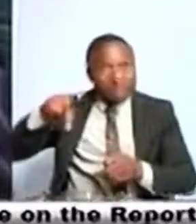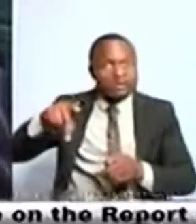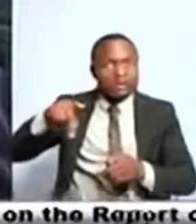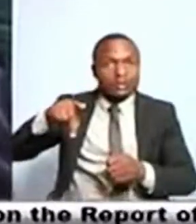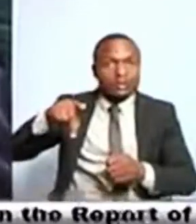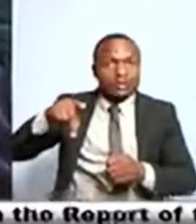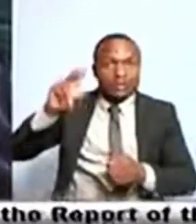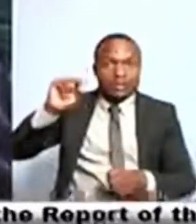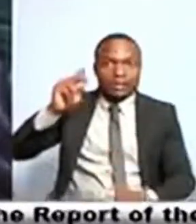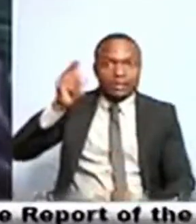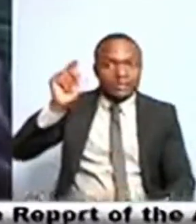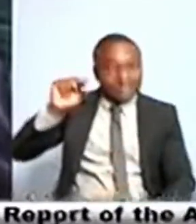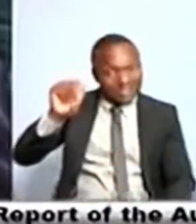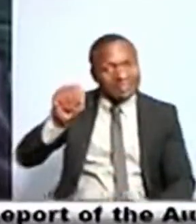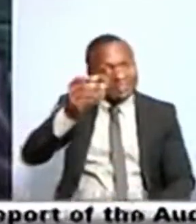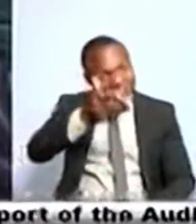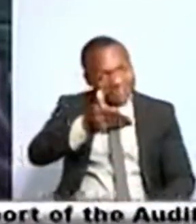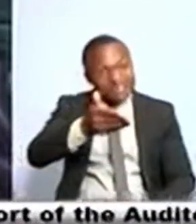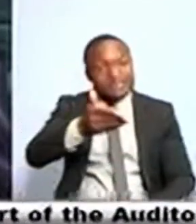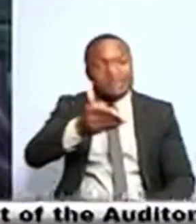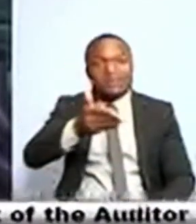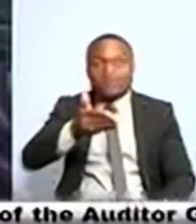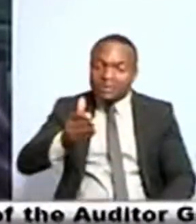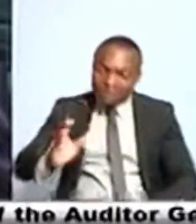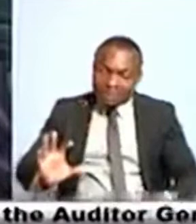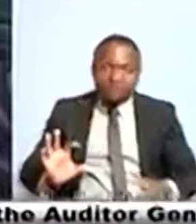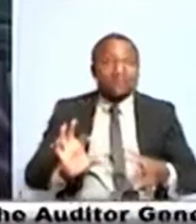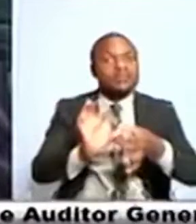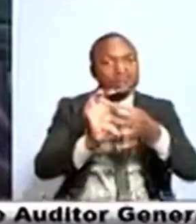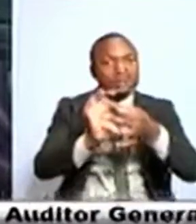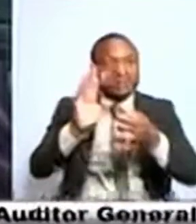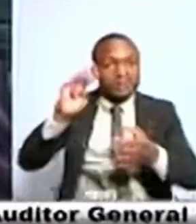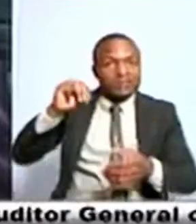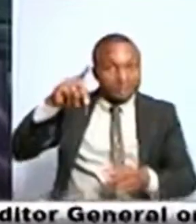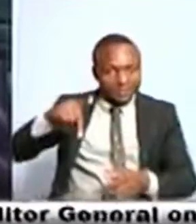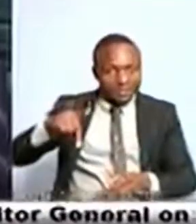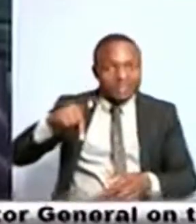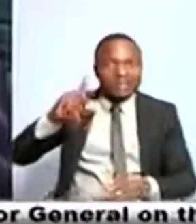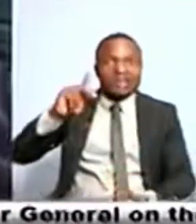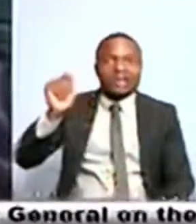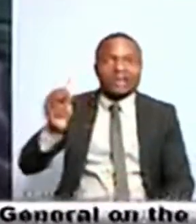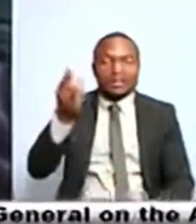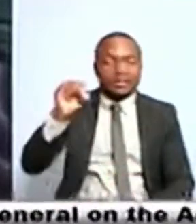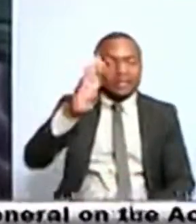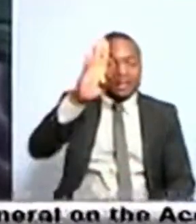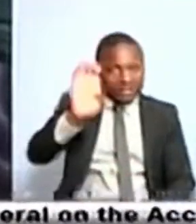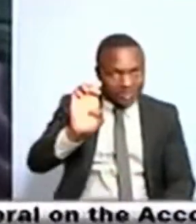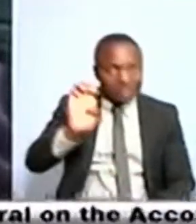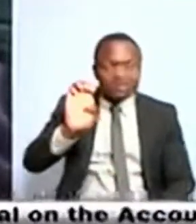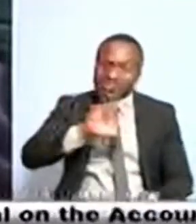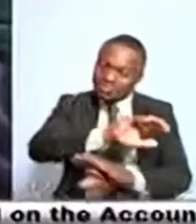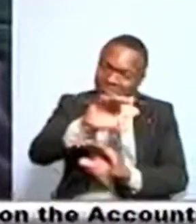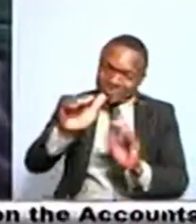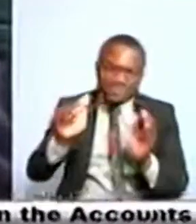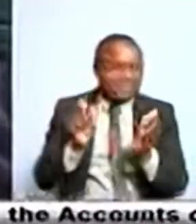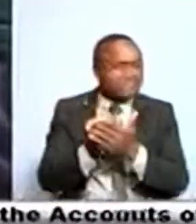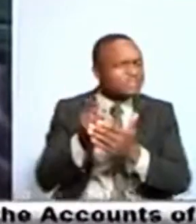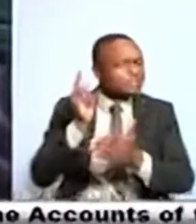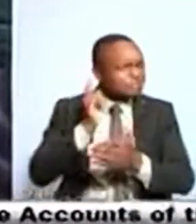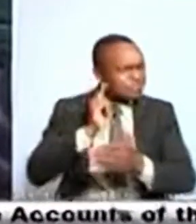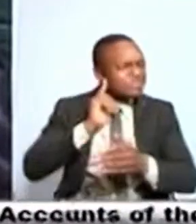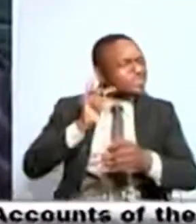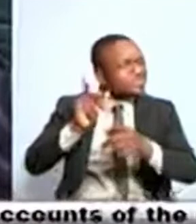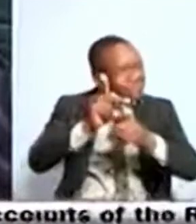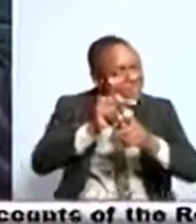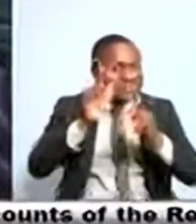for Nkana. They were joined by the Honorable Member for Kaumbwe. All of them were very attentive.